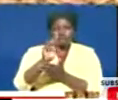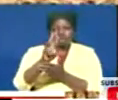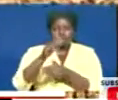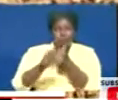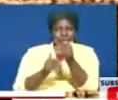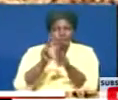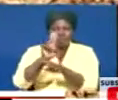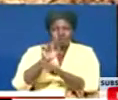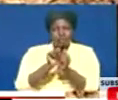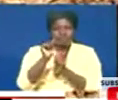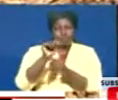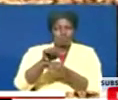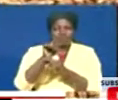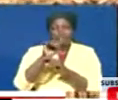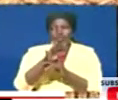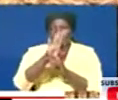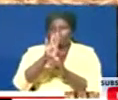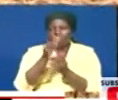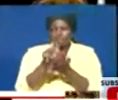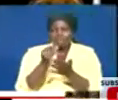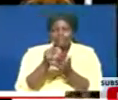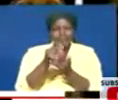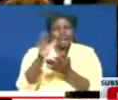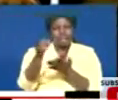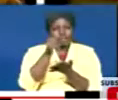billion shillings in employment income loss, and